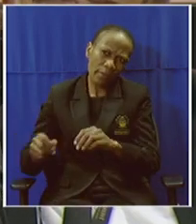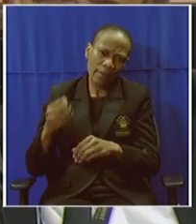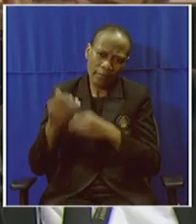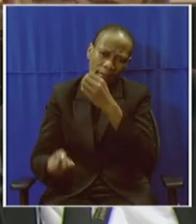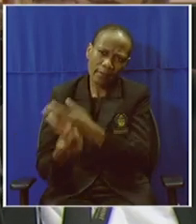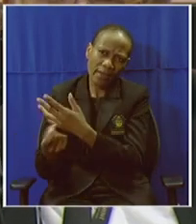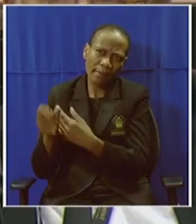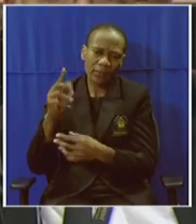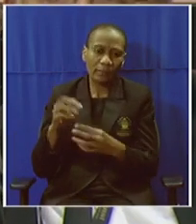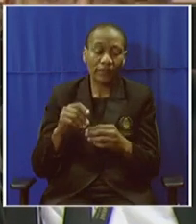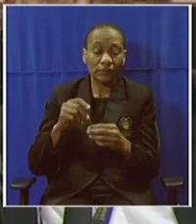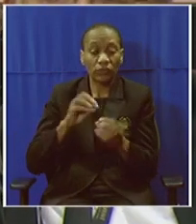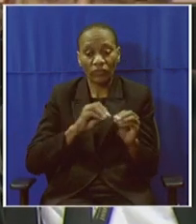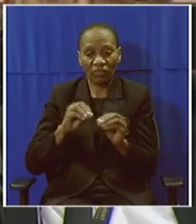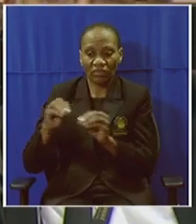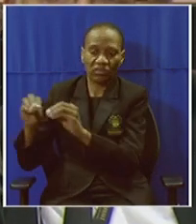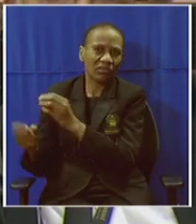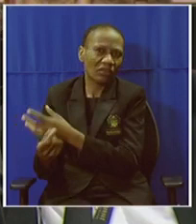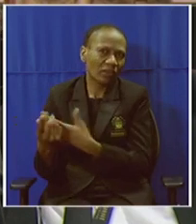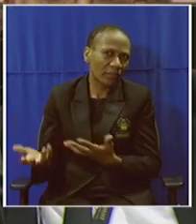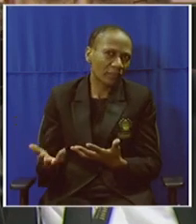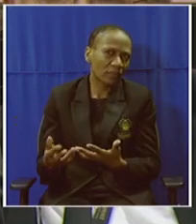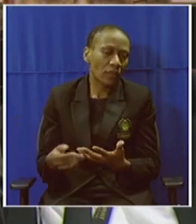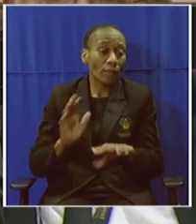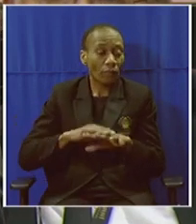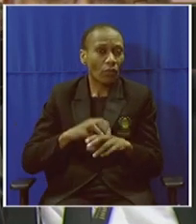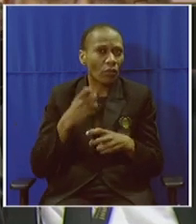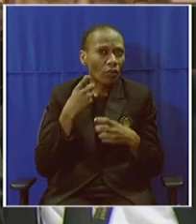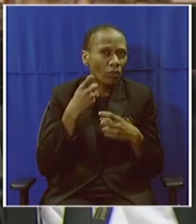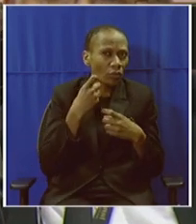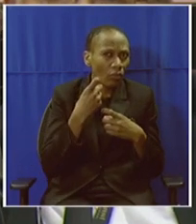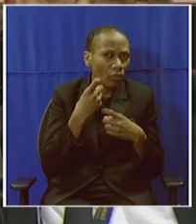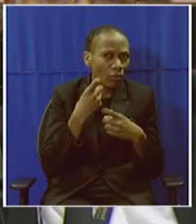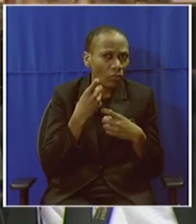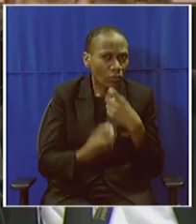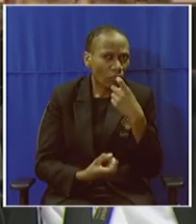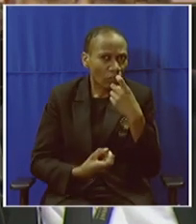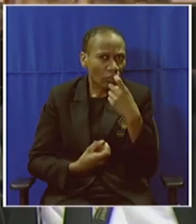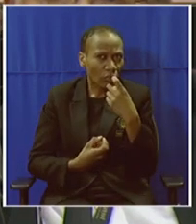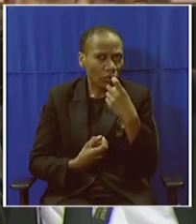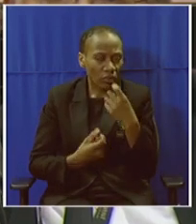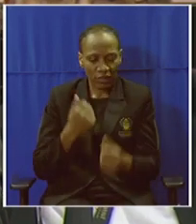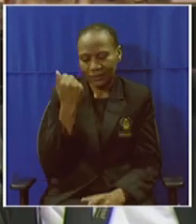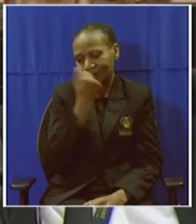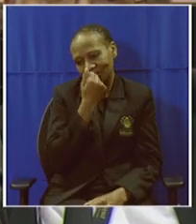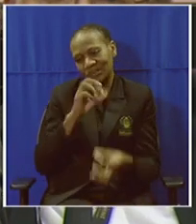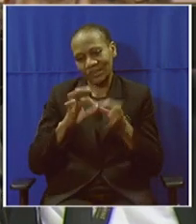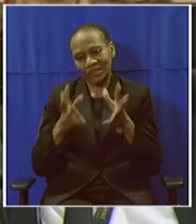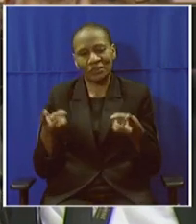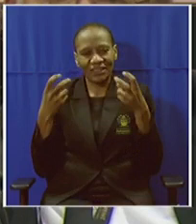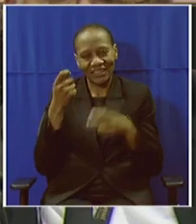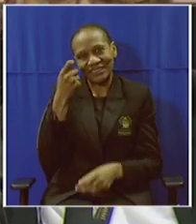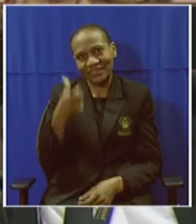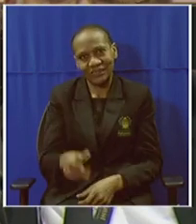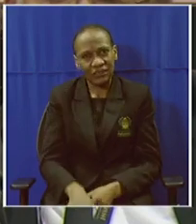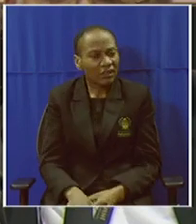cases are often the focus, while the other complaints are ignored with detrimental effects on service delivery. This can't be